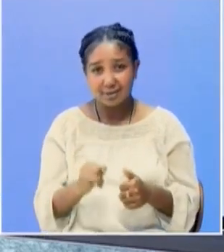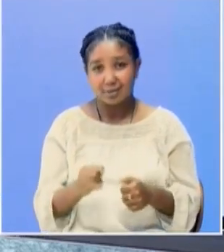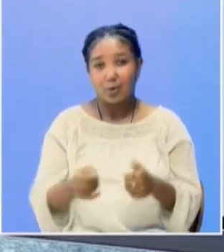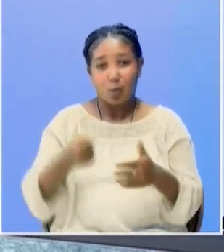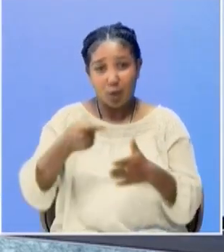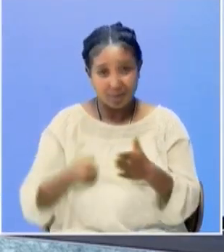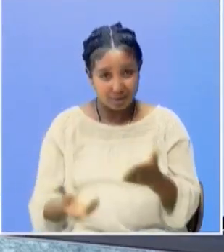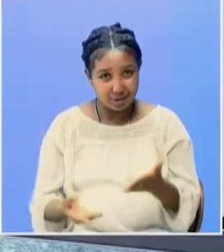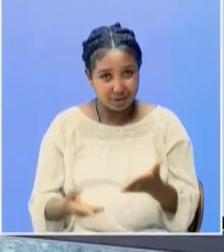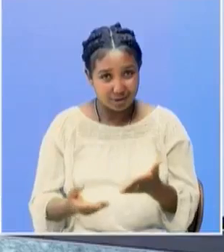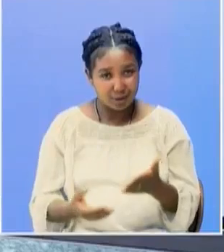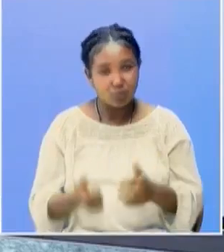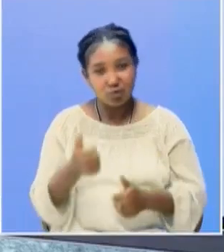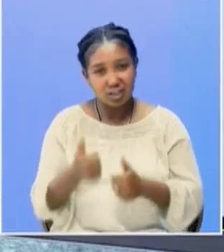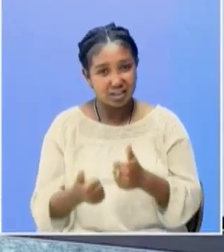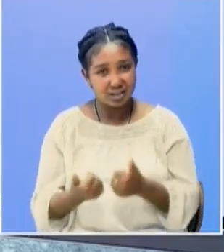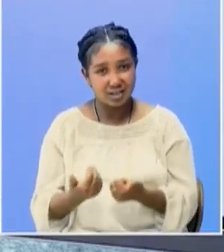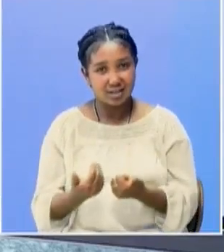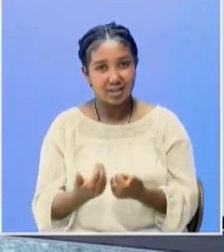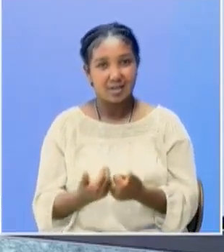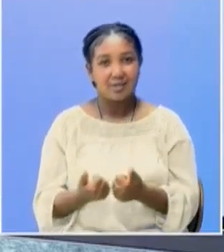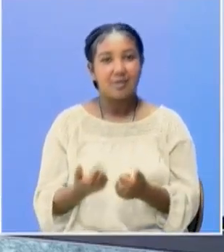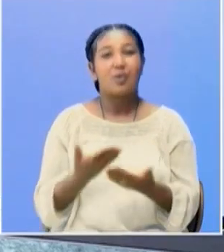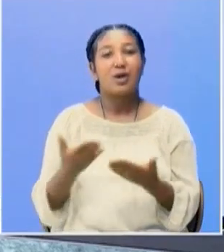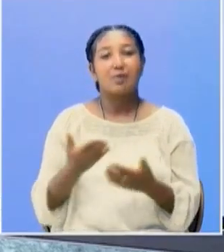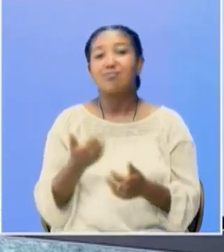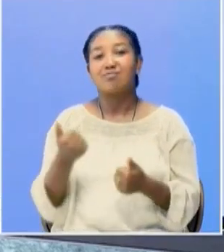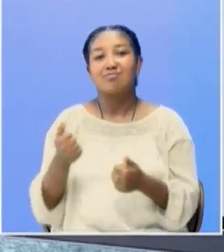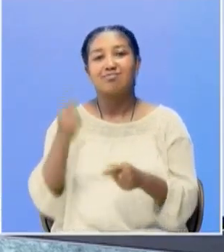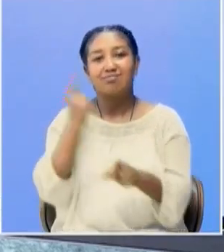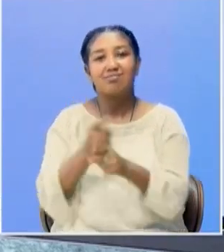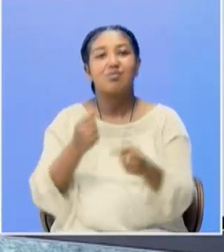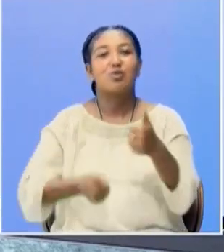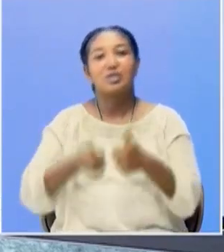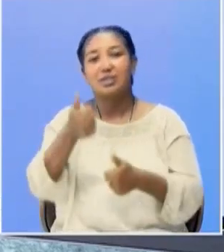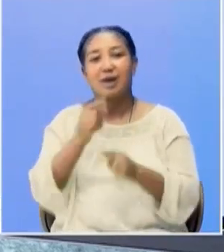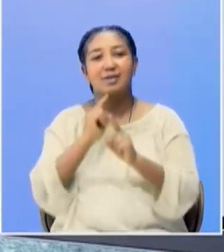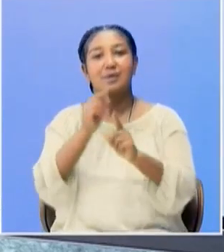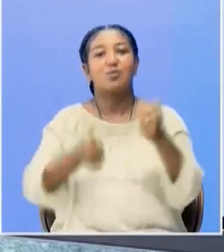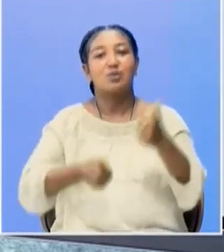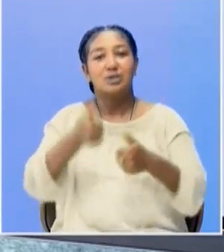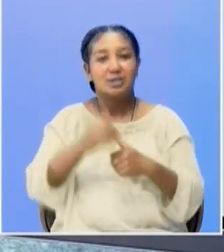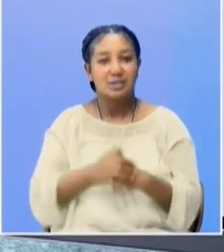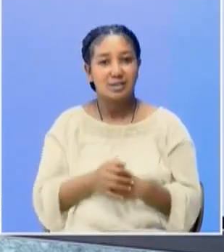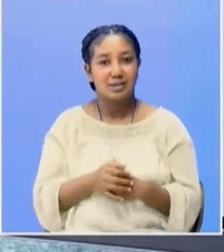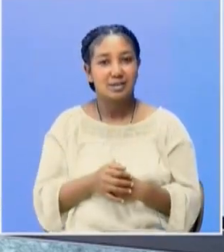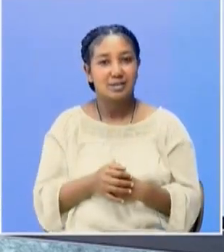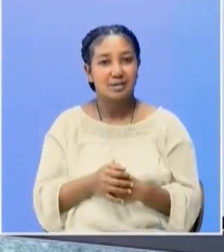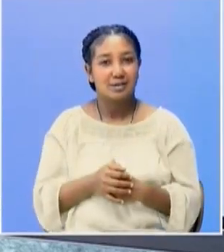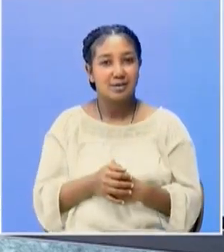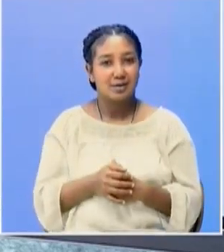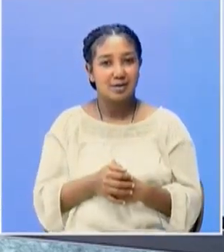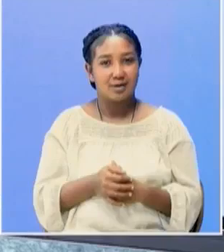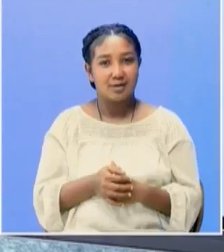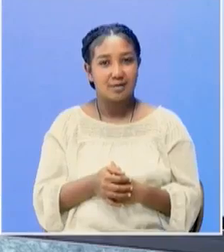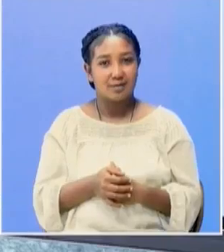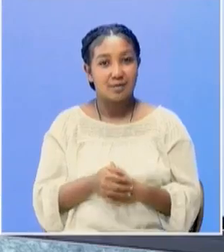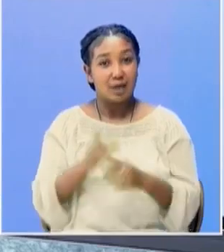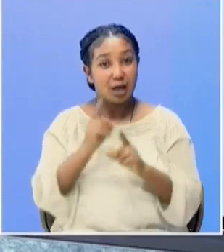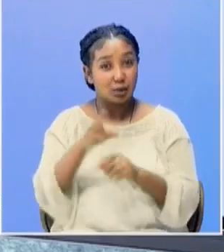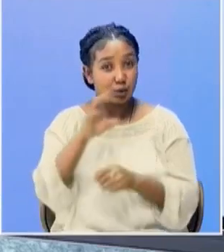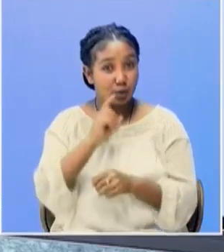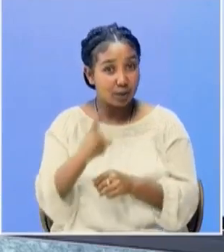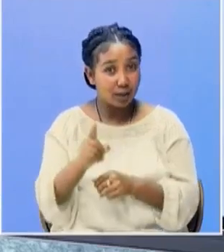what is, which is, where is. Which one the best answer? Yes? The answer should